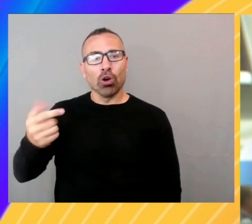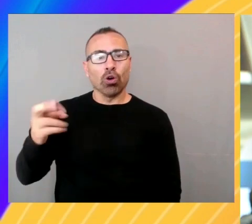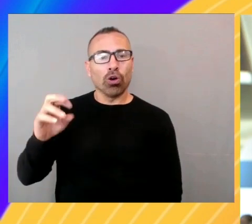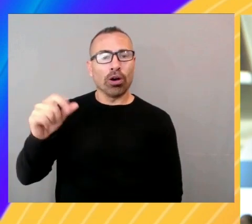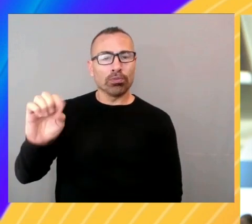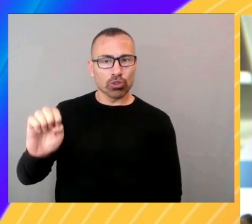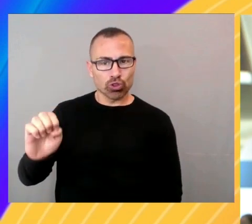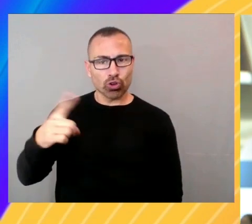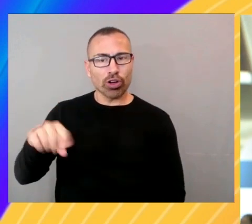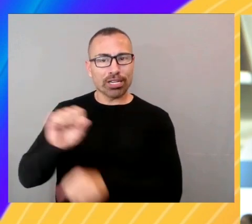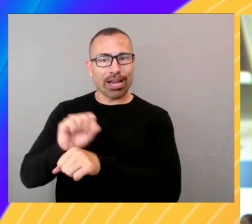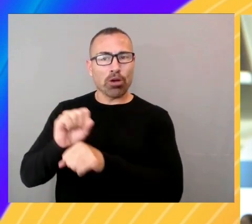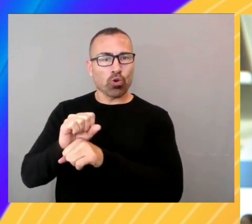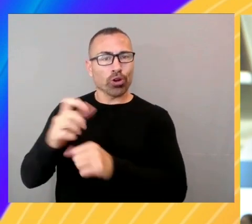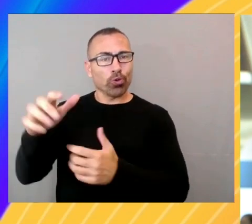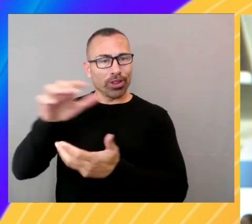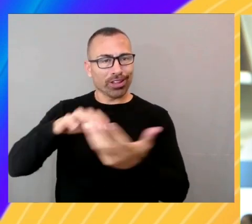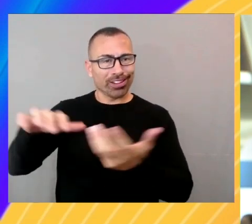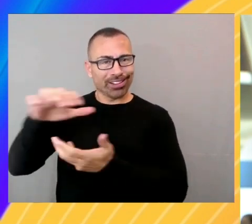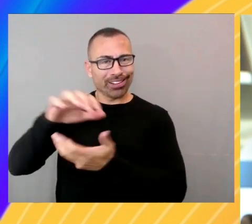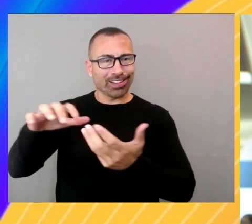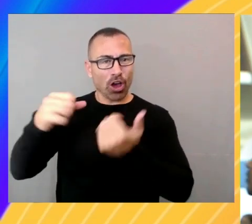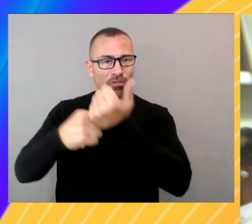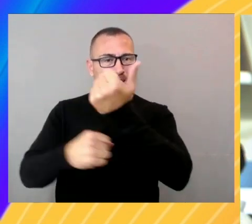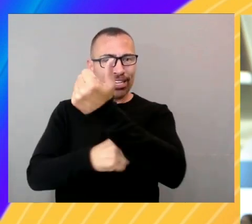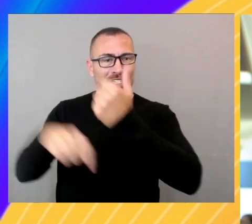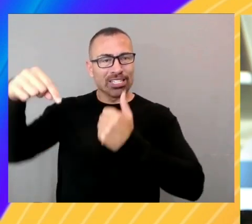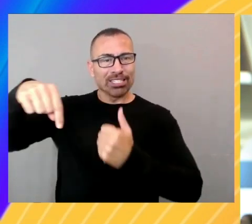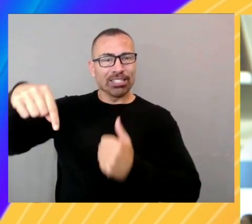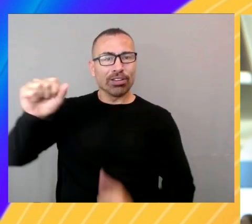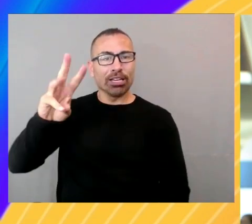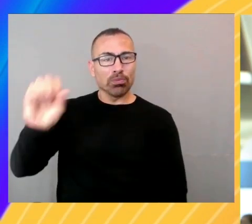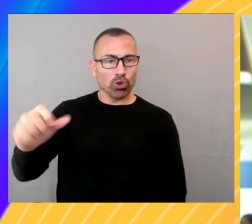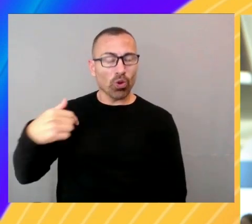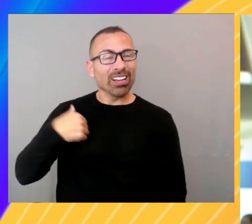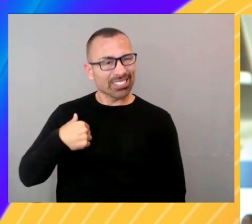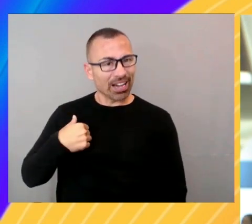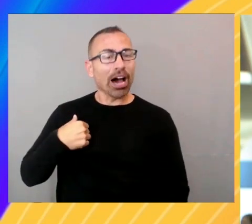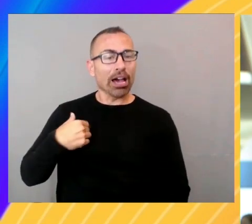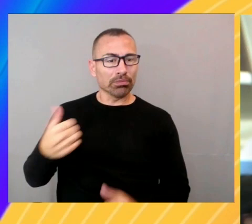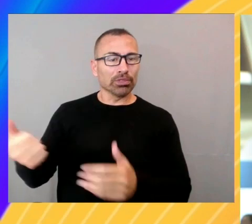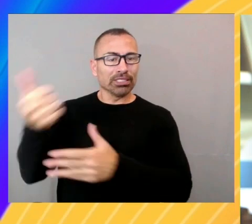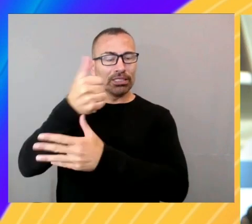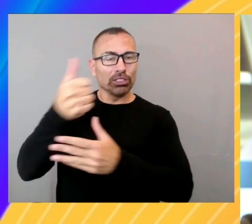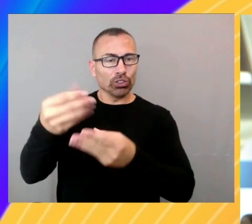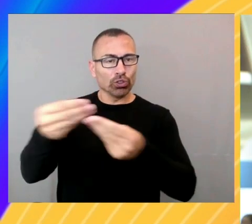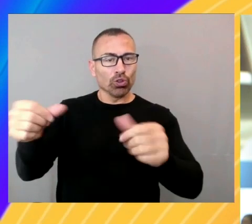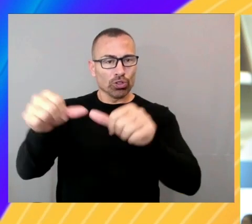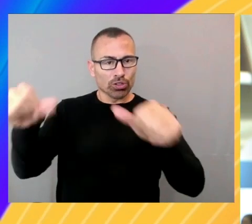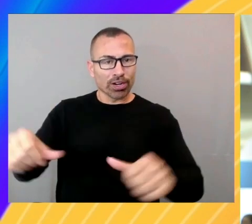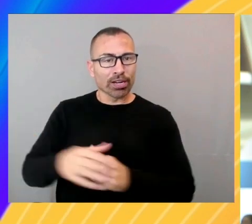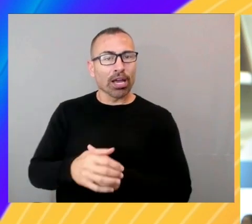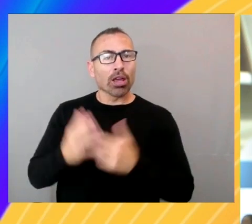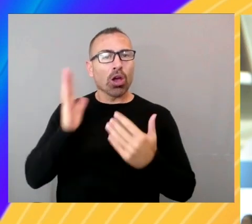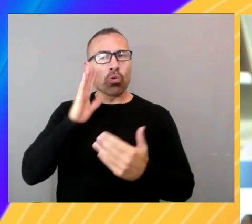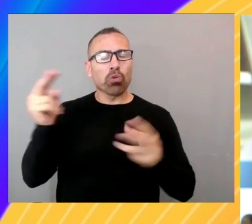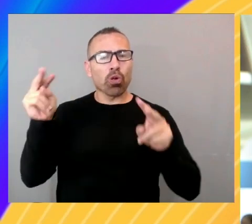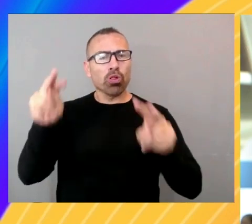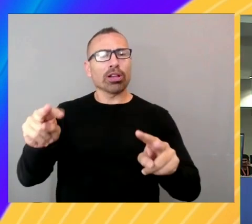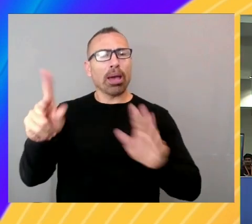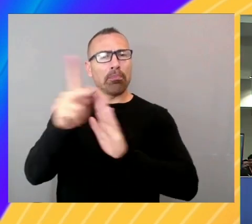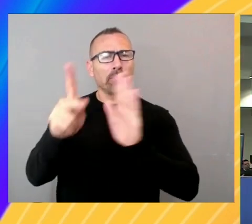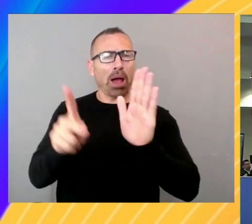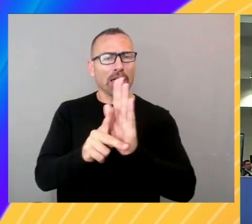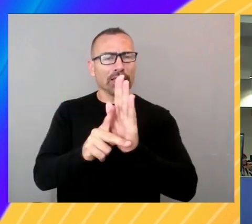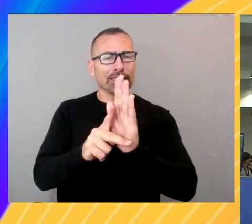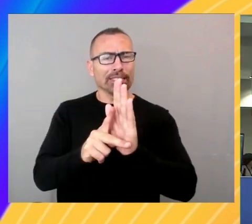at AWS. I'm a senior solutions architect. And here today, I guess, we're going to go over delegated policies. Yep. So what is it when